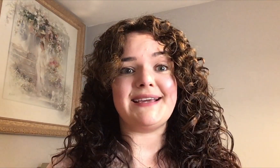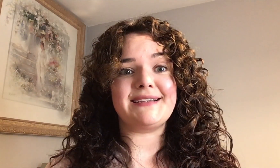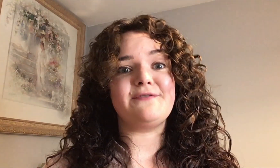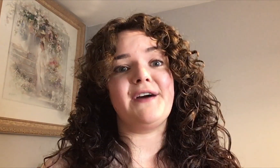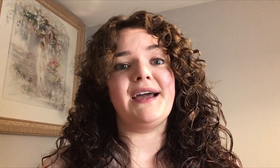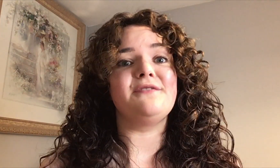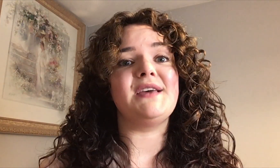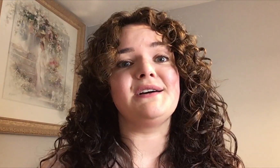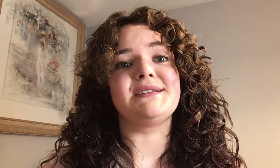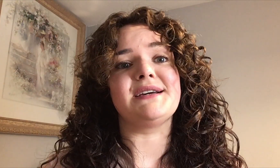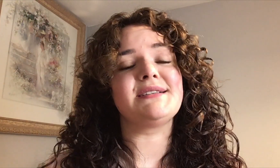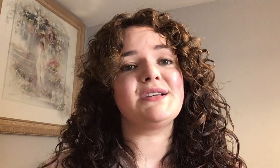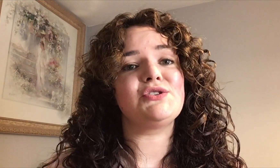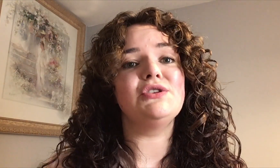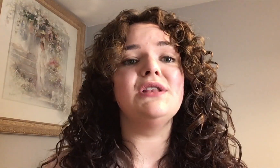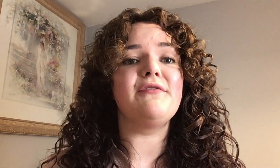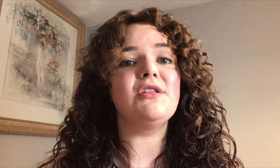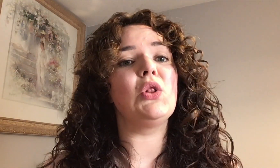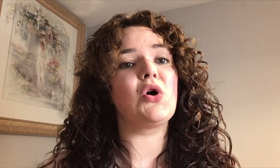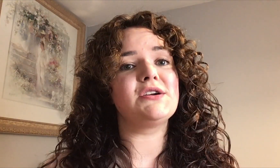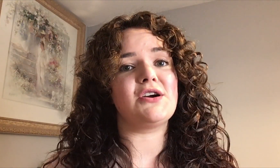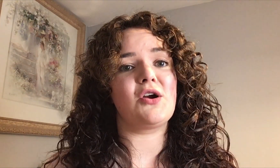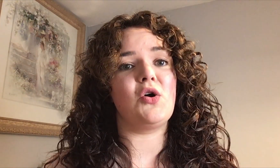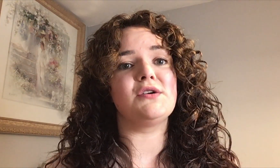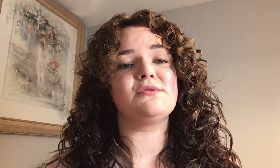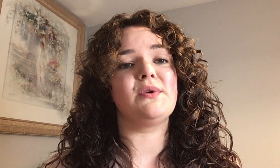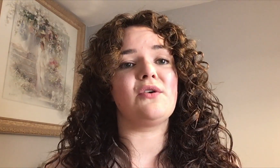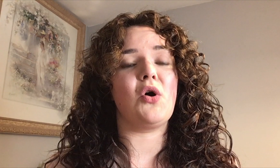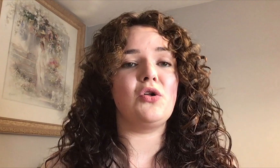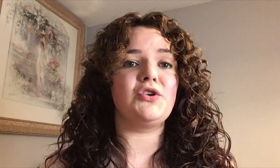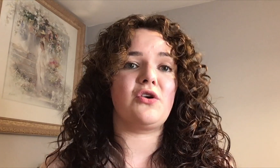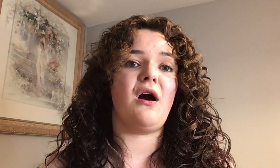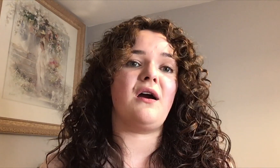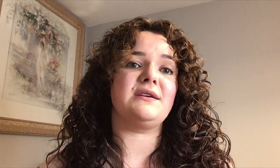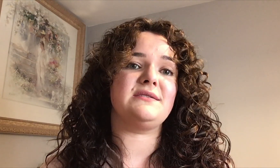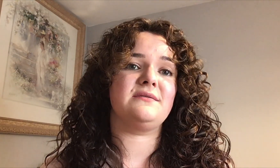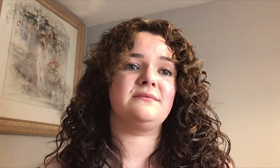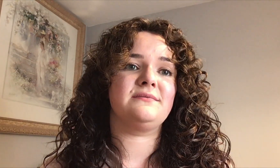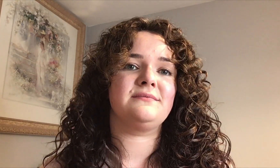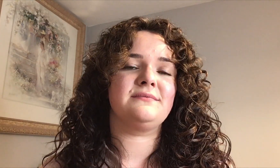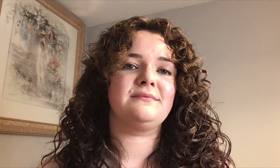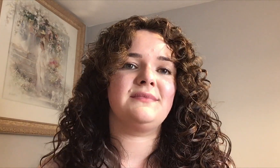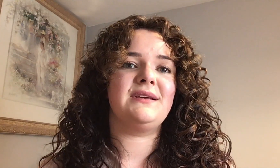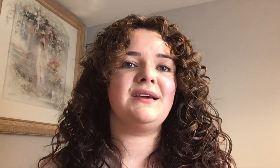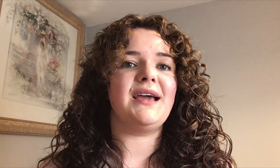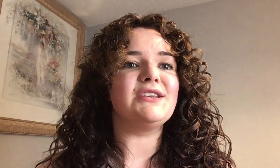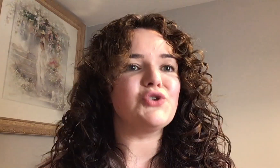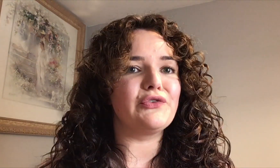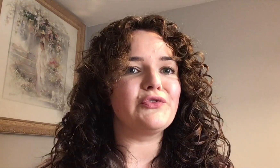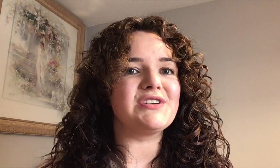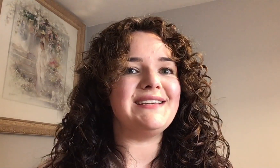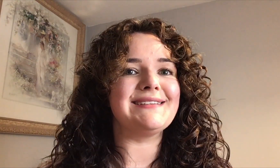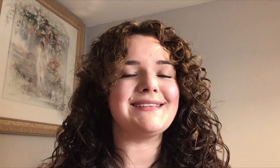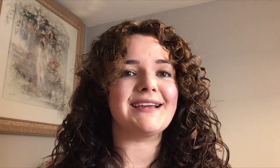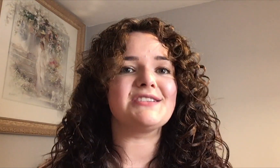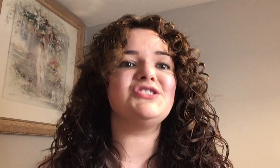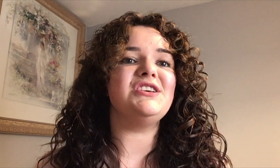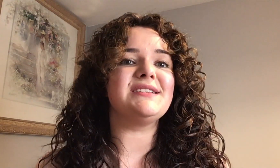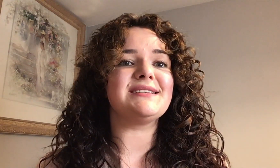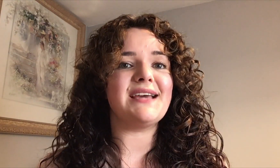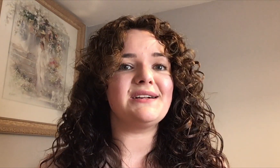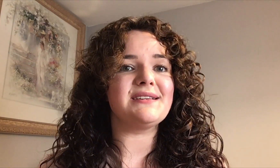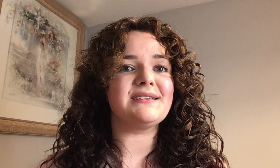Deuteronomy 6:5 tells us to love the Lord our God with all your heart. In John